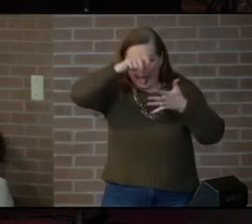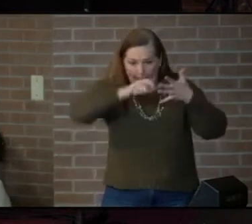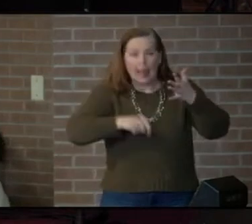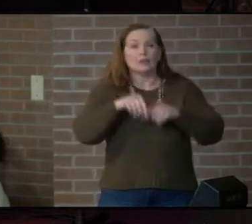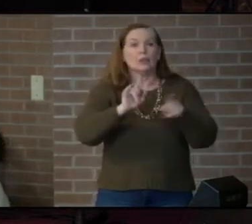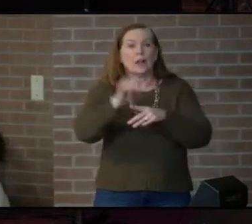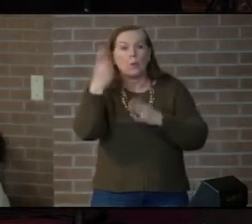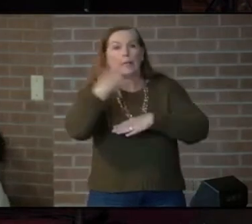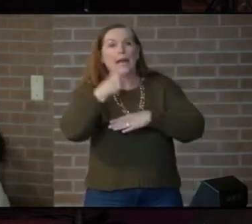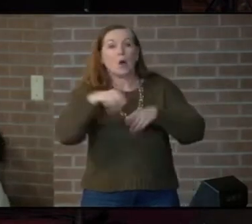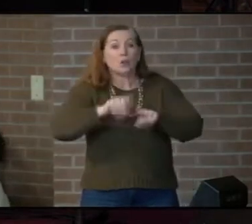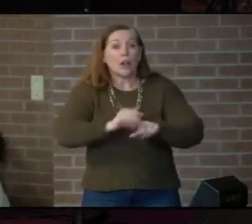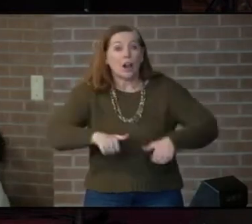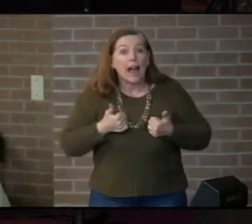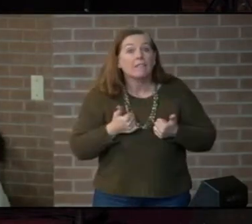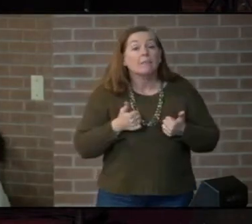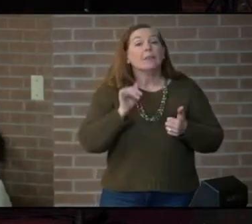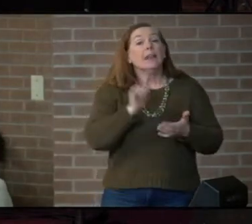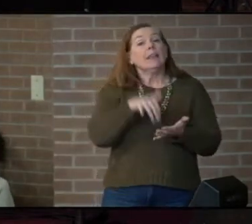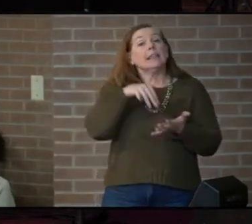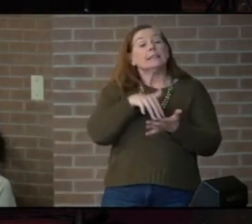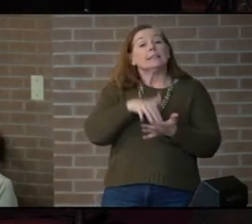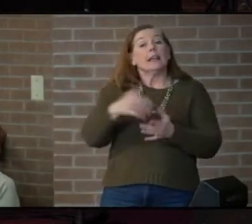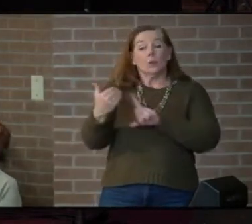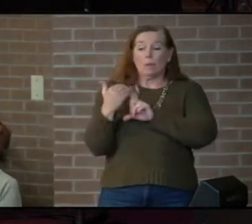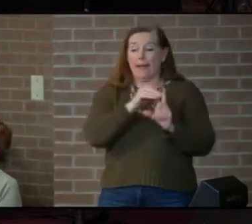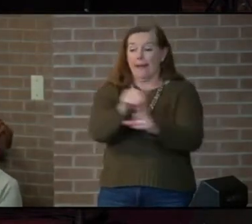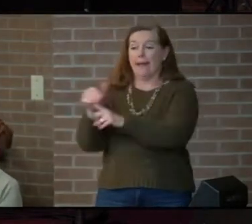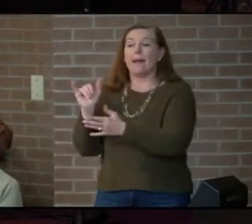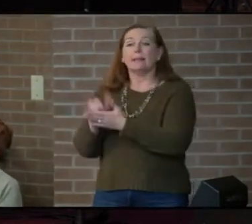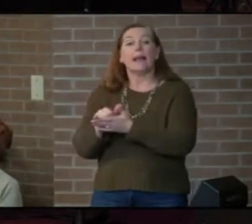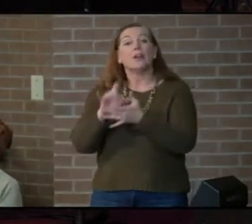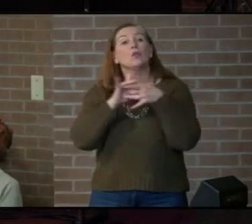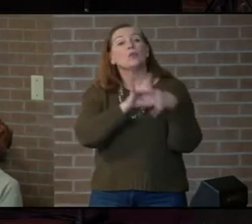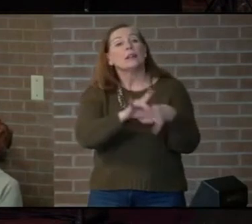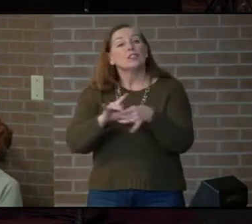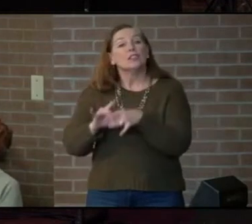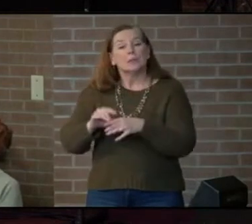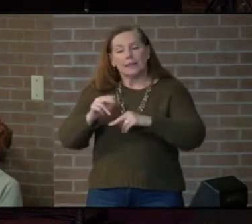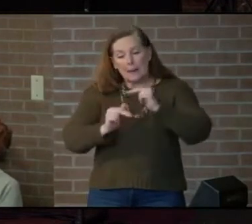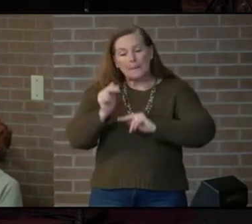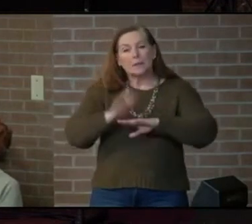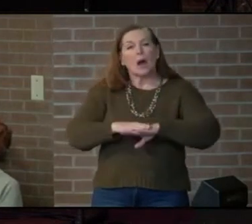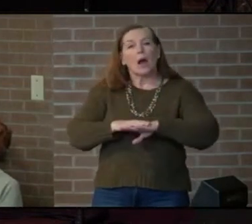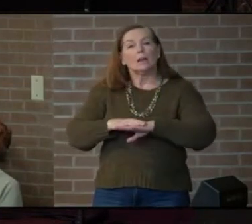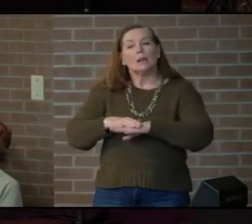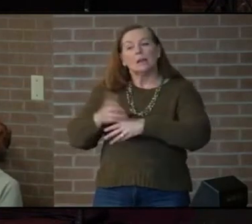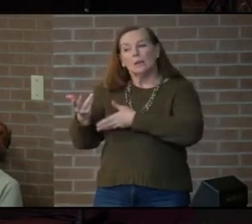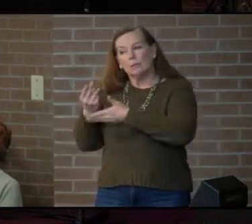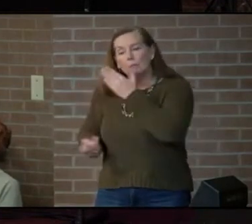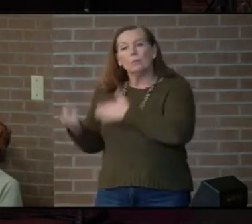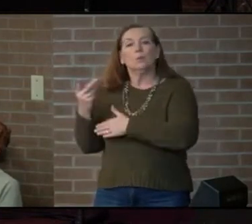lives. And that study reminds us that relationships that are built on mutual love,